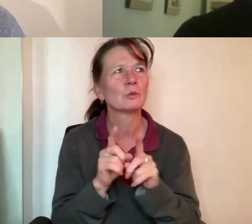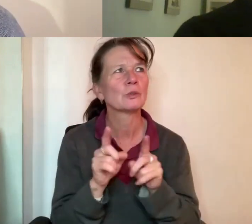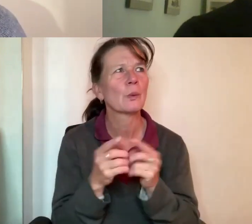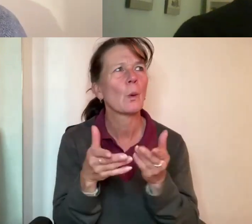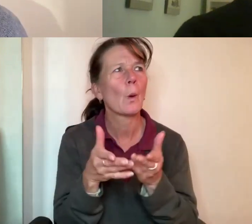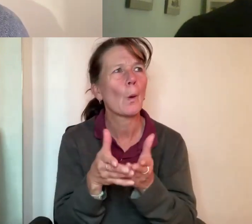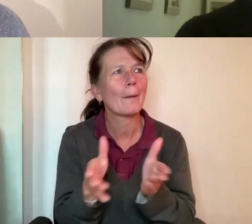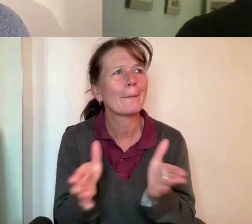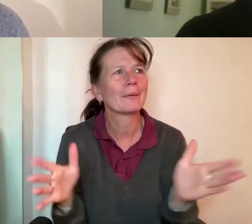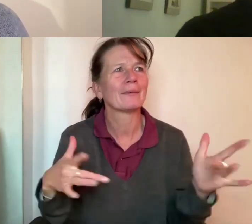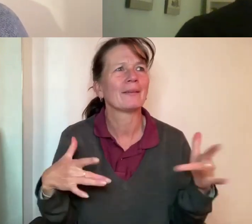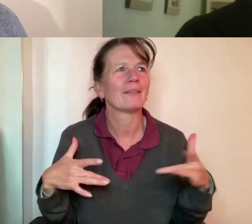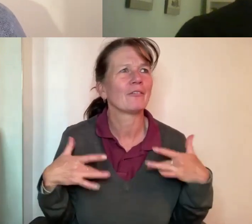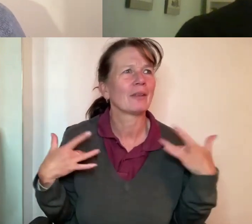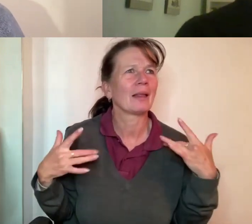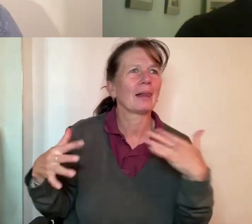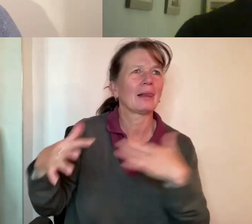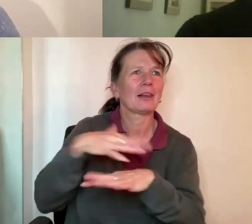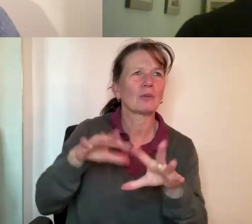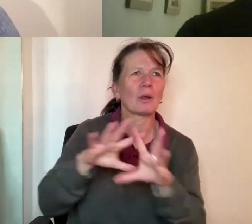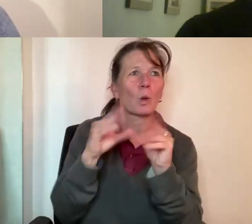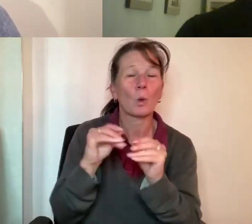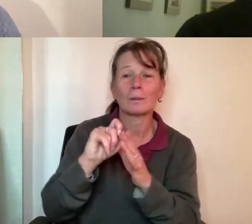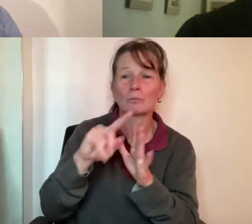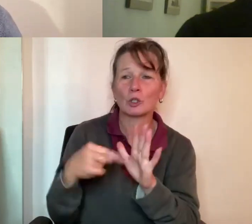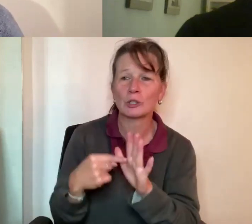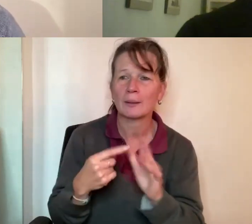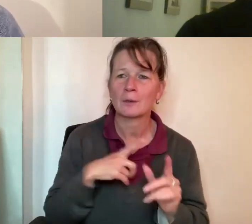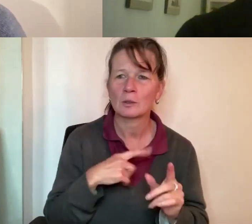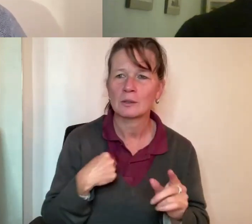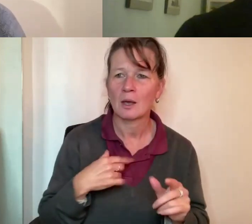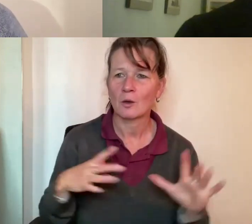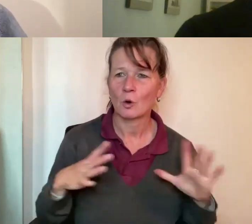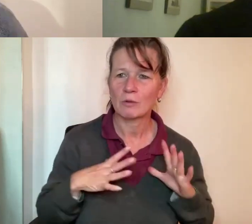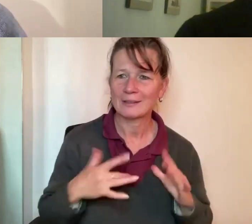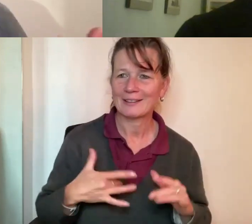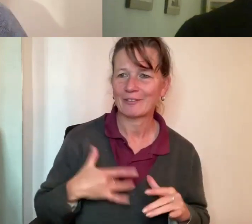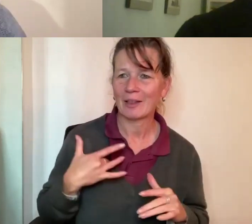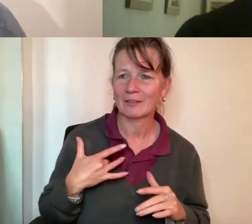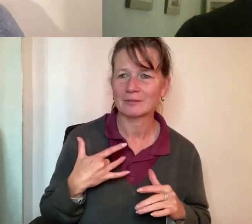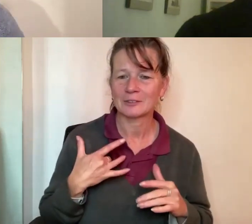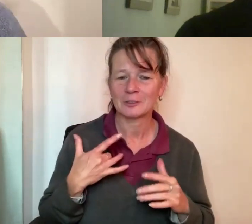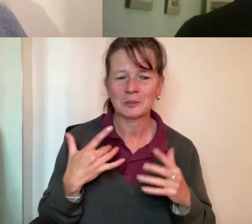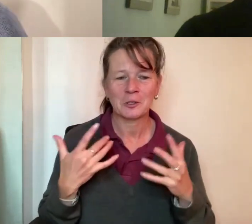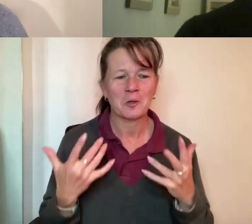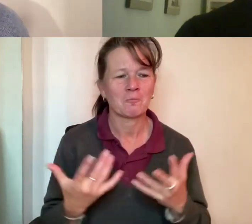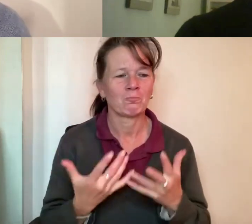fed through the project. Because I already felt like